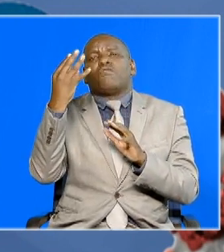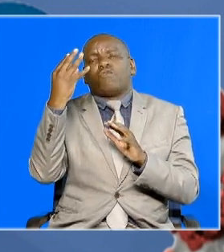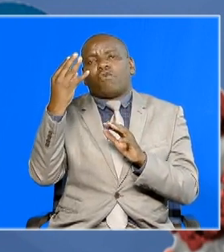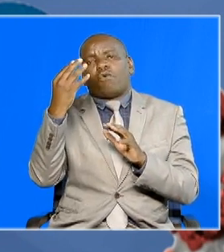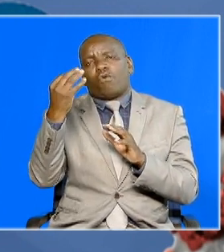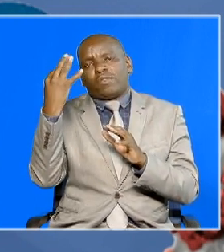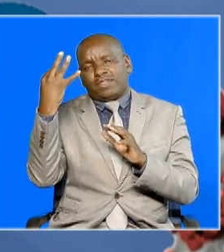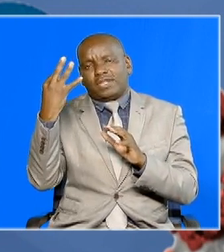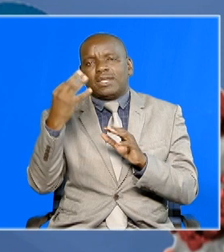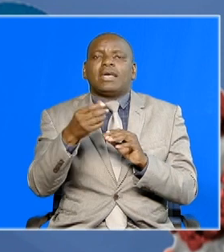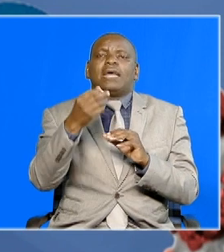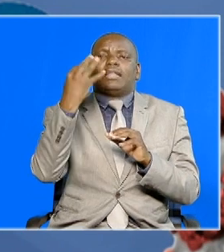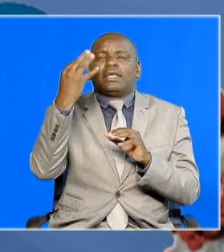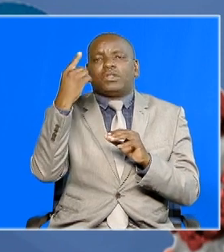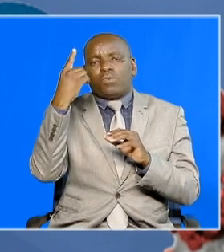35,543, with over